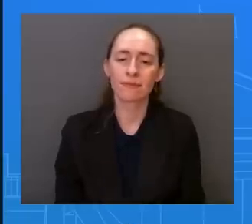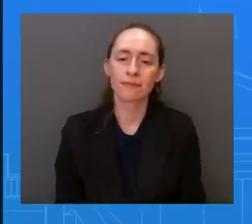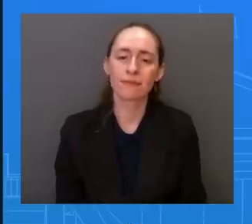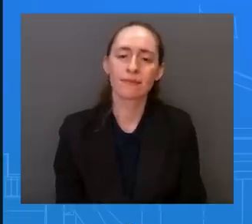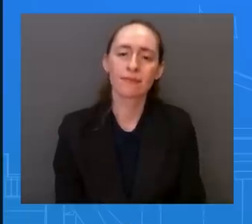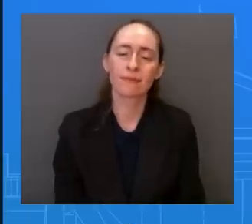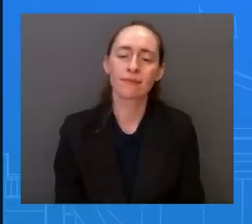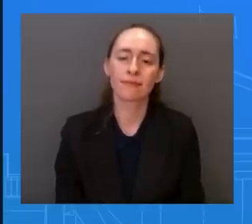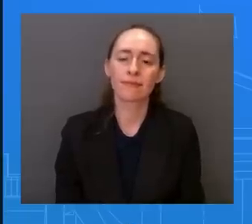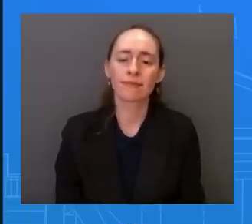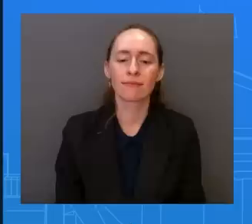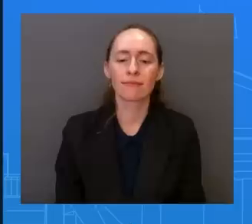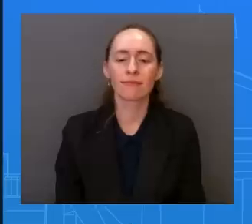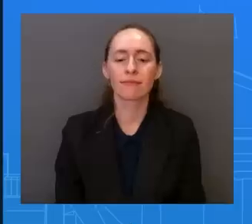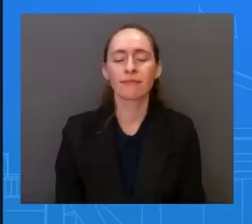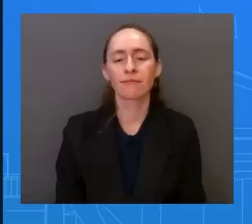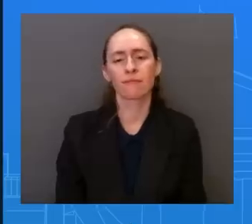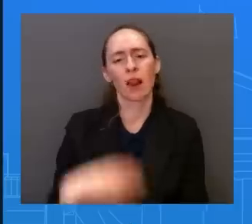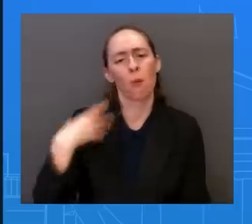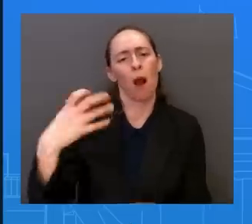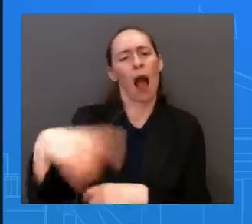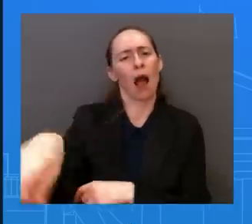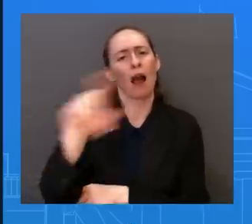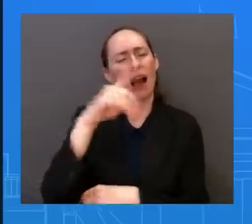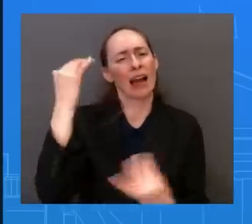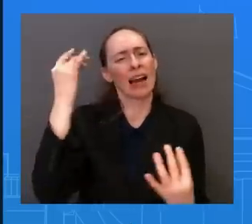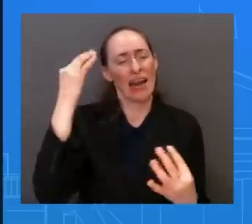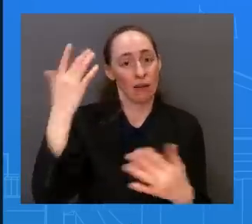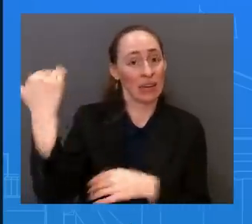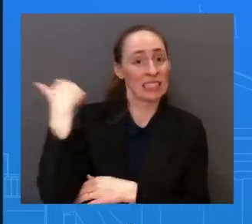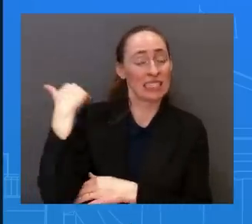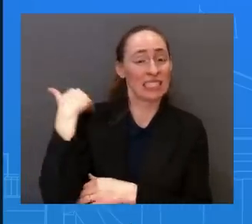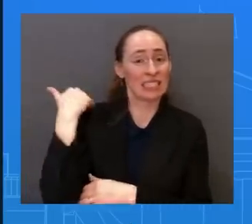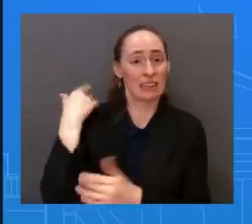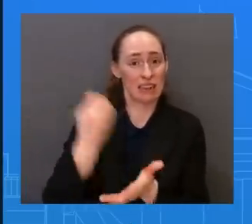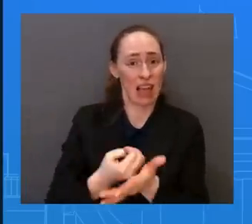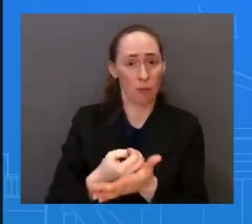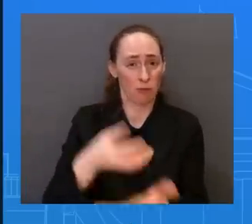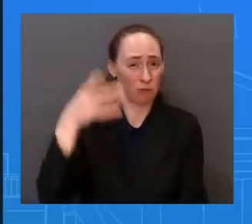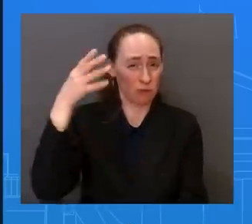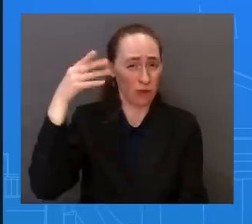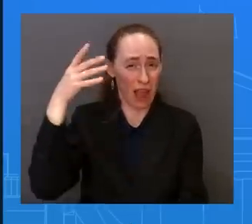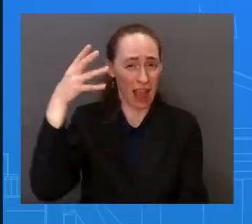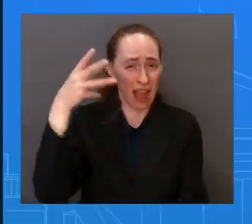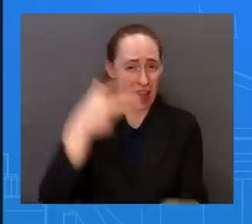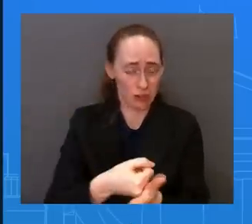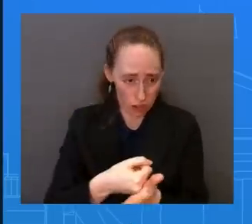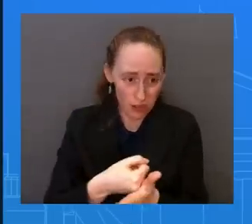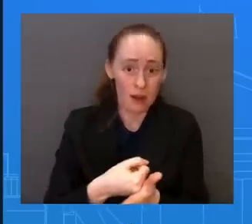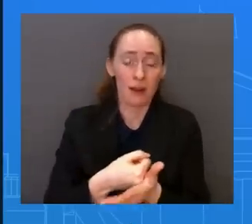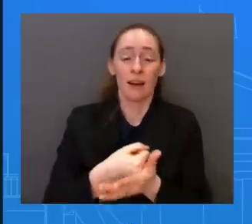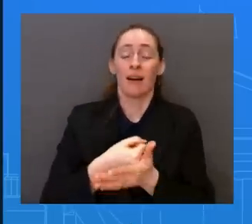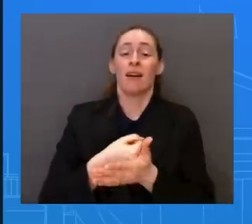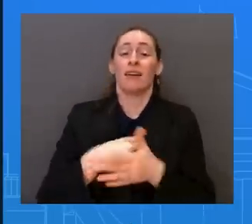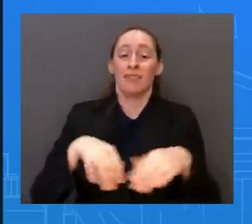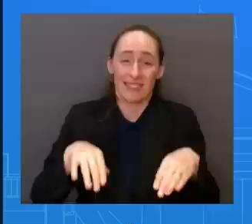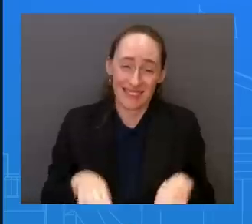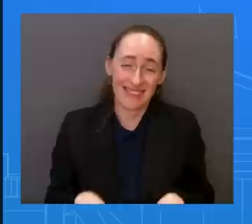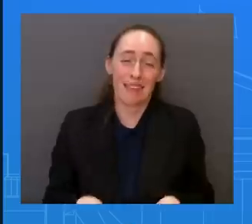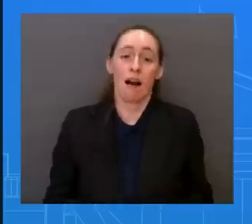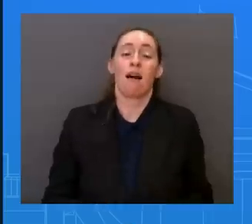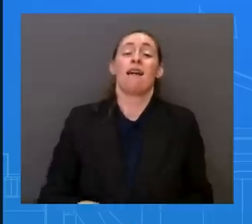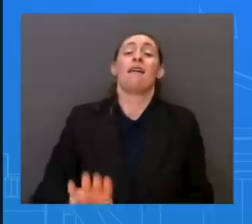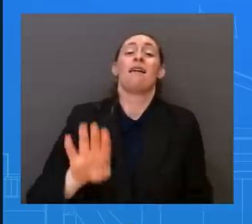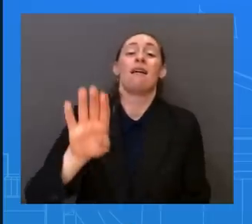it's taken on average 50 months for the black unemployment rate to return to its pre-pandemic level. That happened